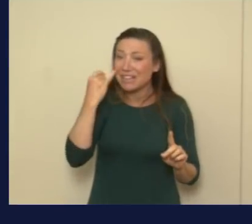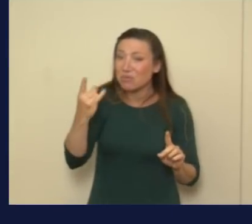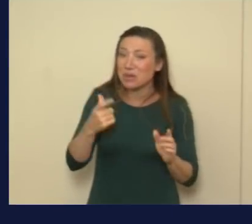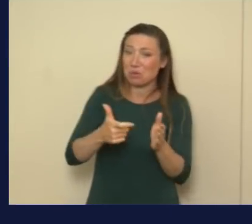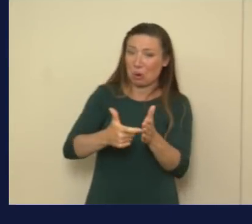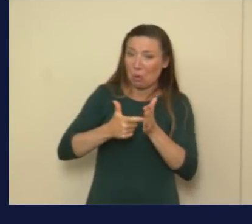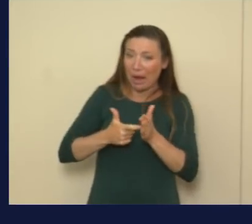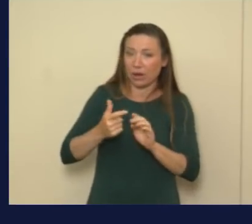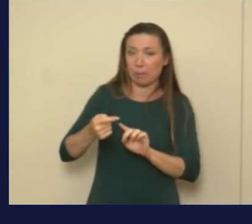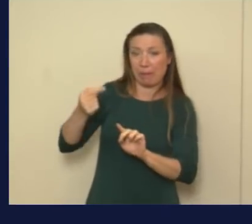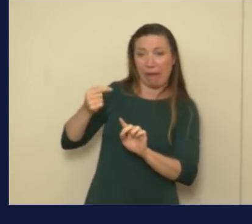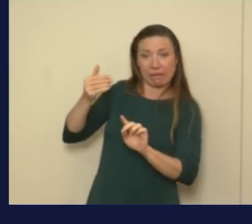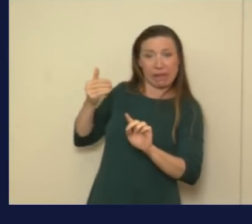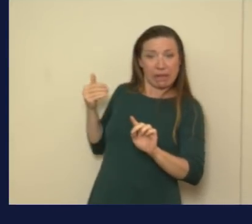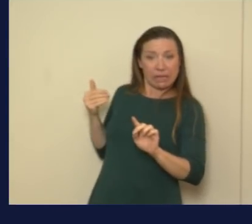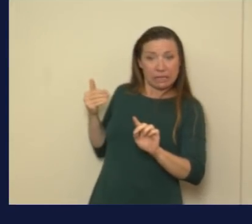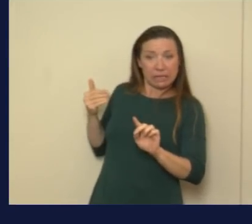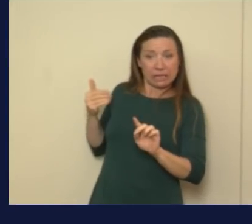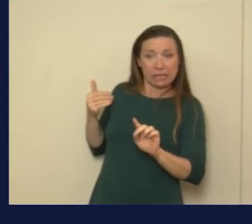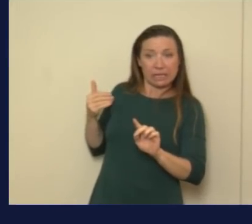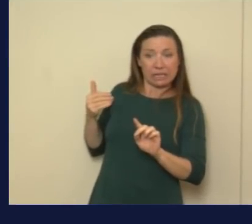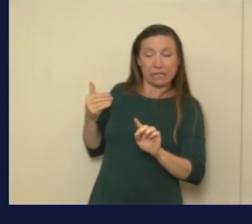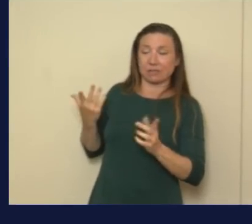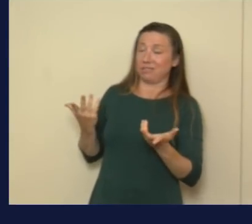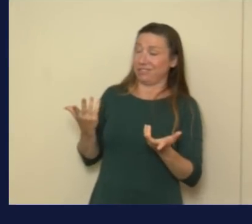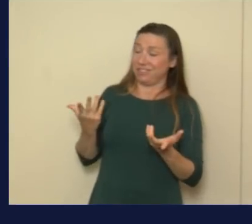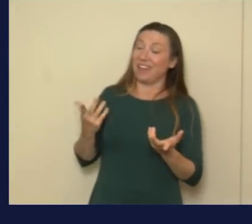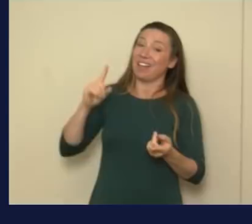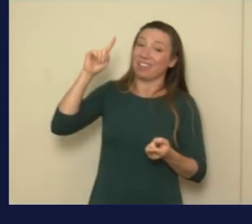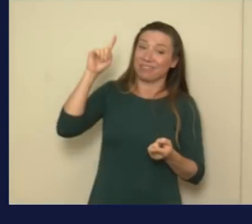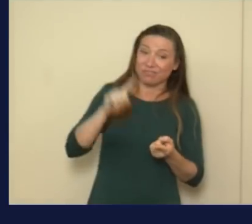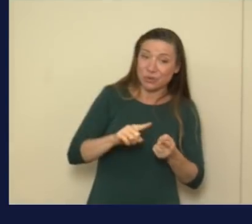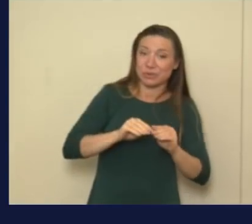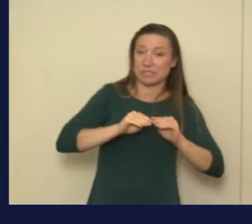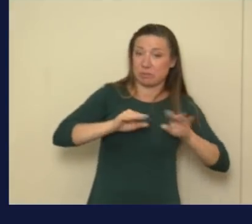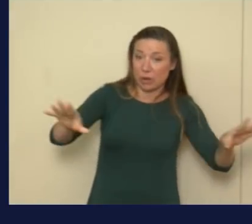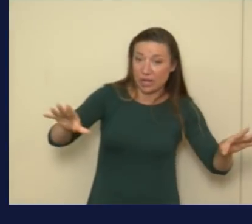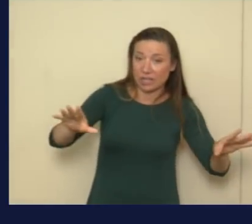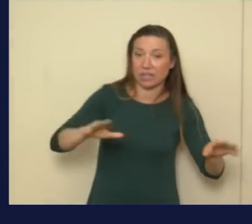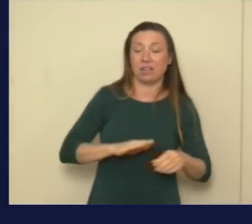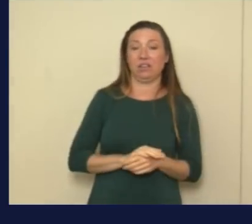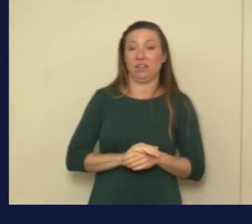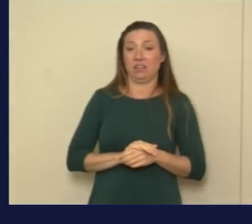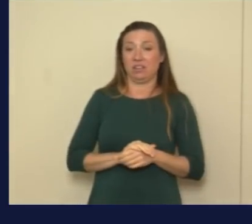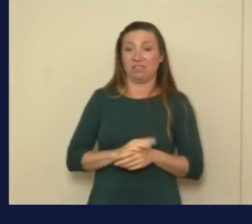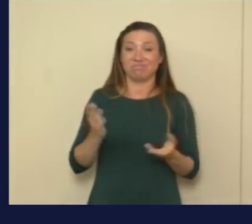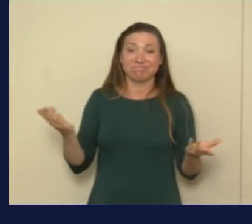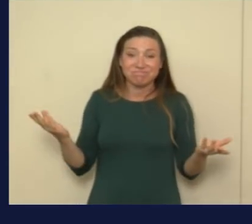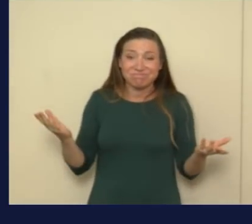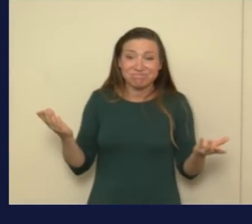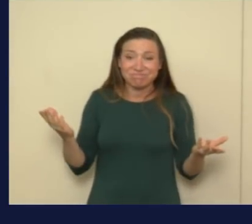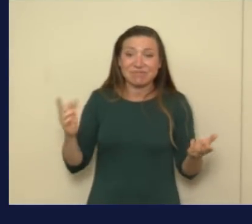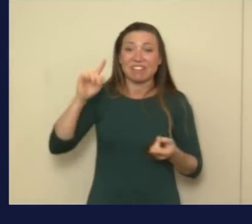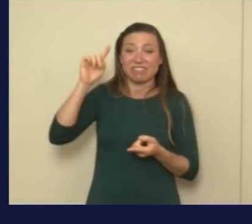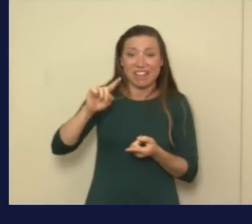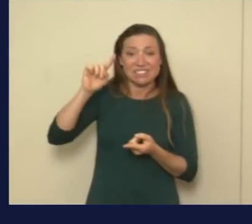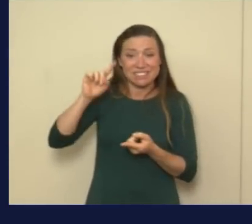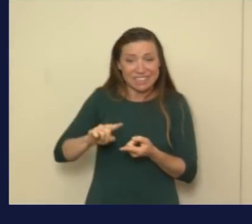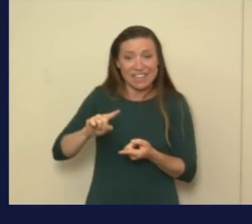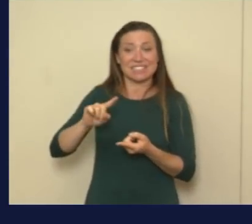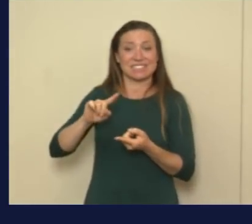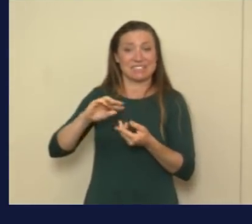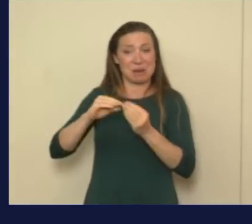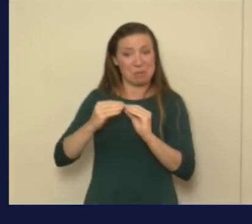people would die, and the rate of infection and transmission for the entire country would be much lower, which has been proven to